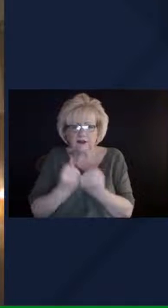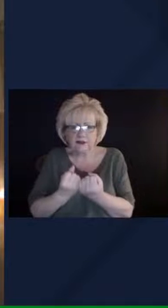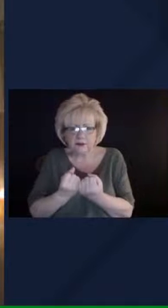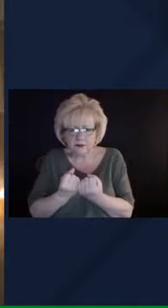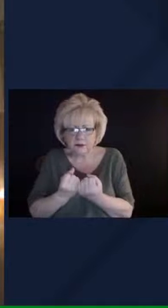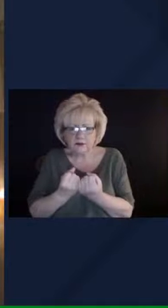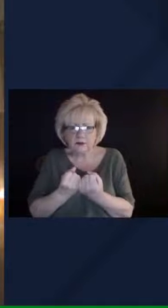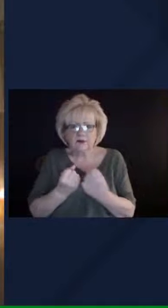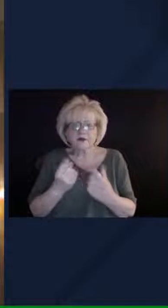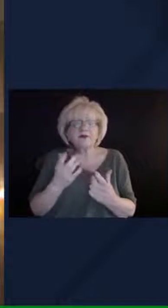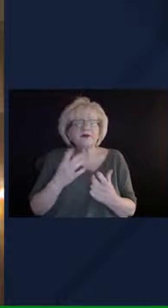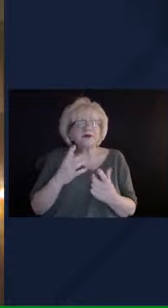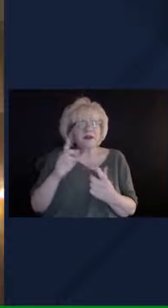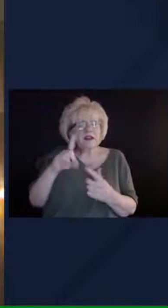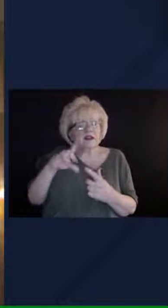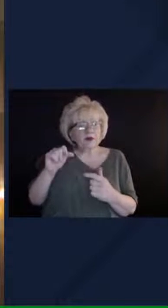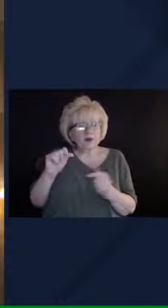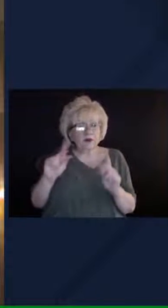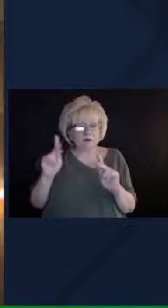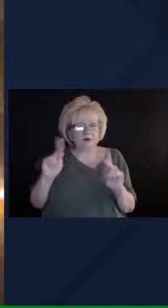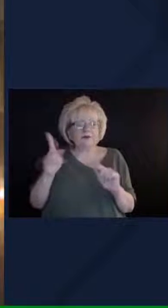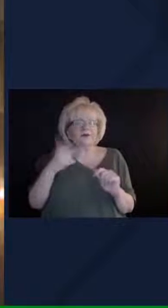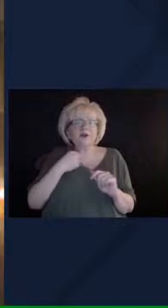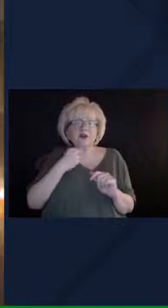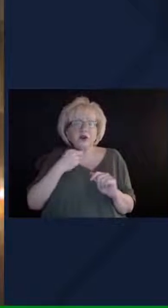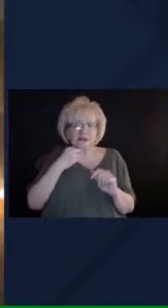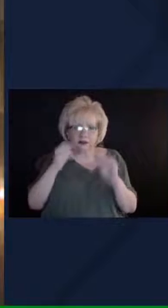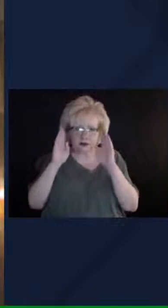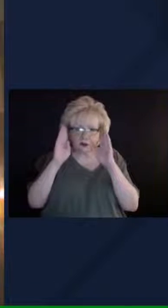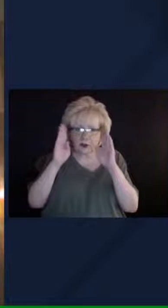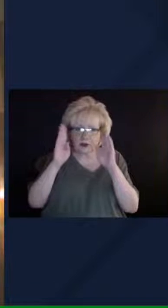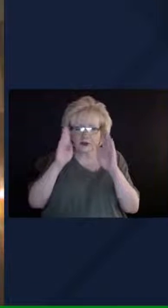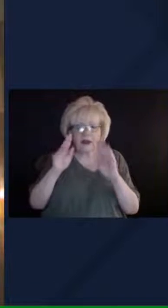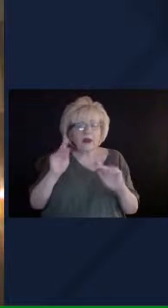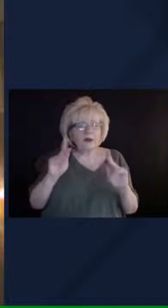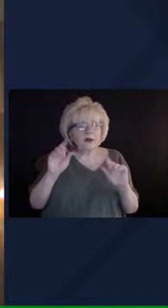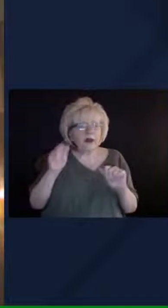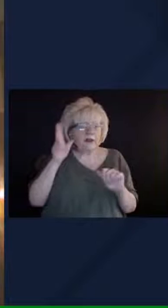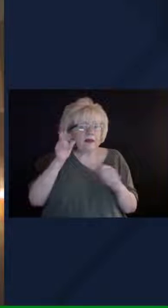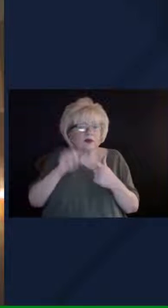our voices heard, but people need to listen to us without judgment.